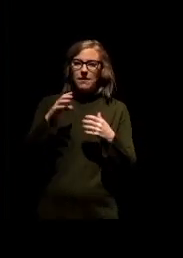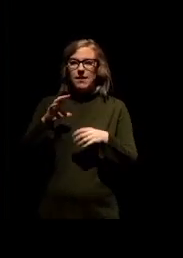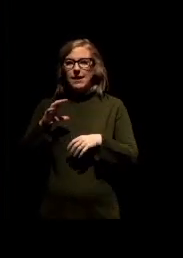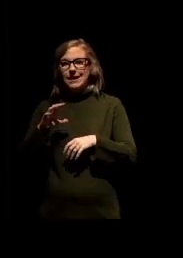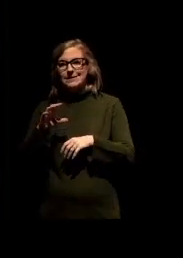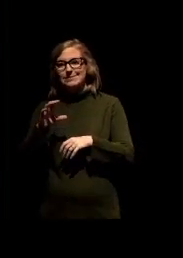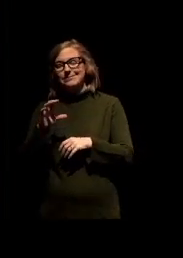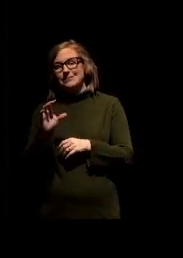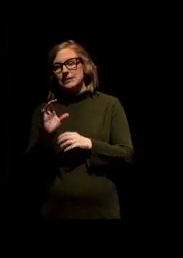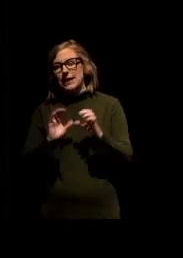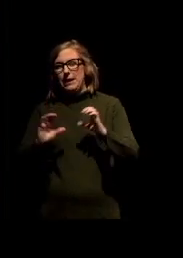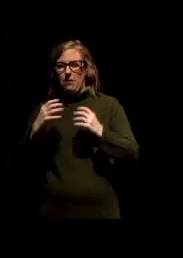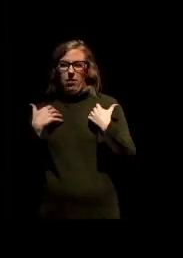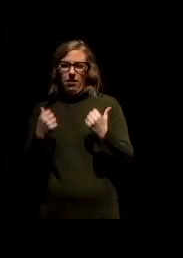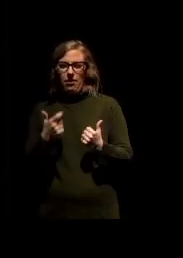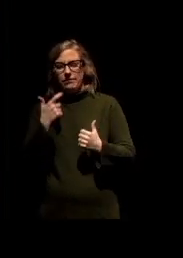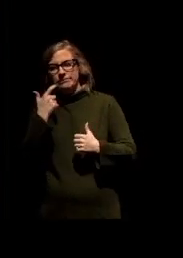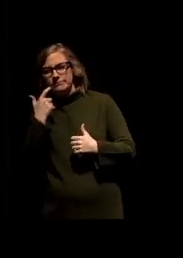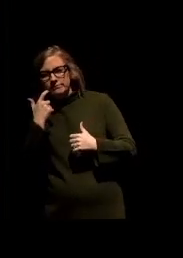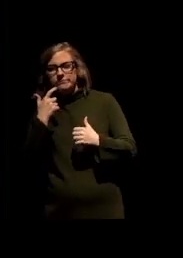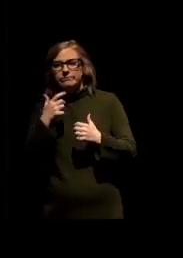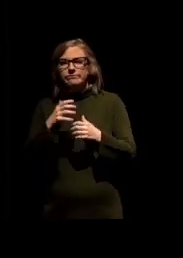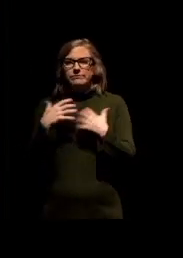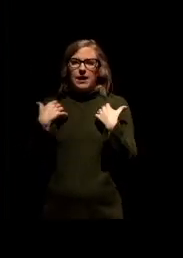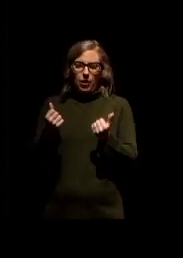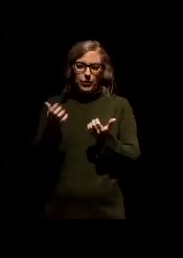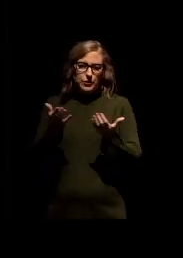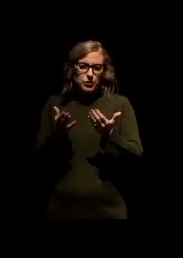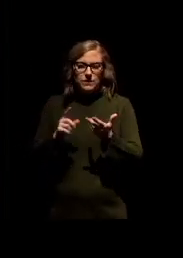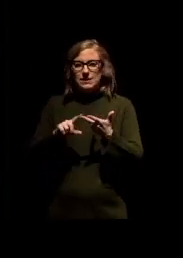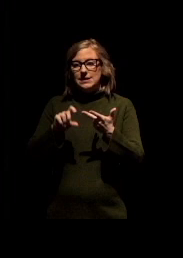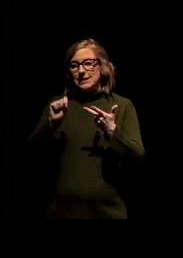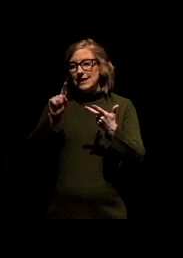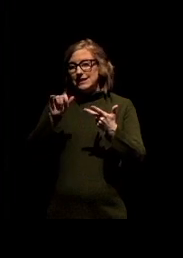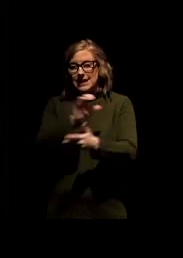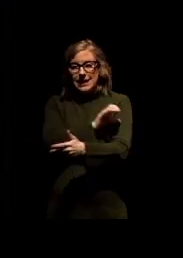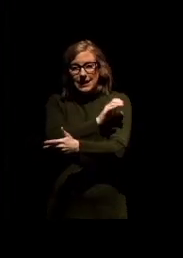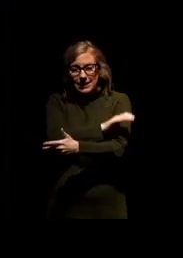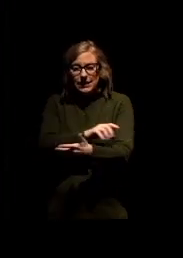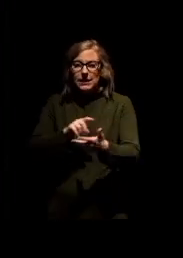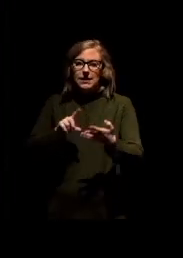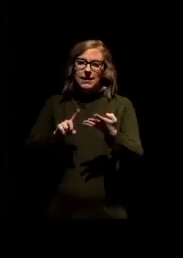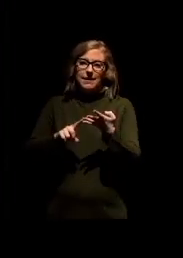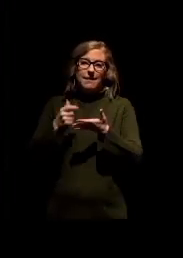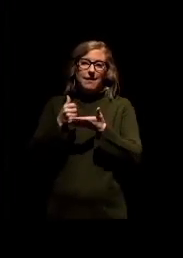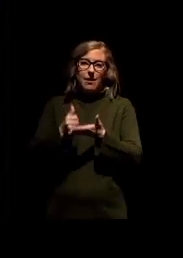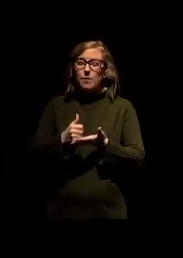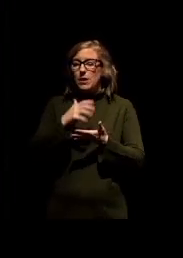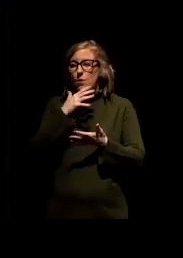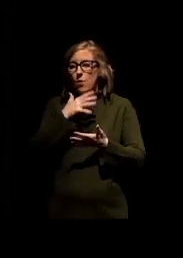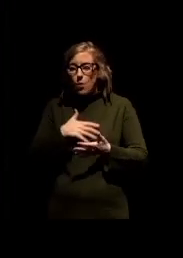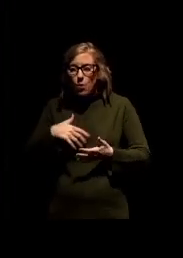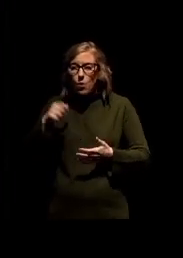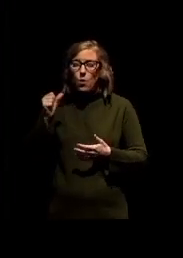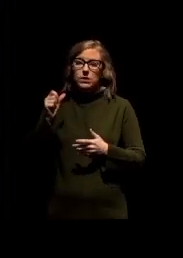a free teleprep and STI clinic, and aging programs for older LGBTQ plus adults and people with